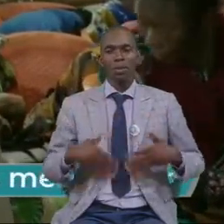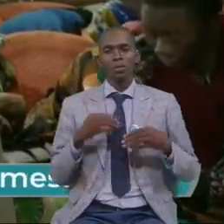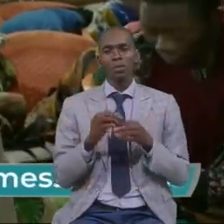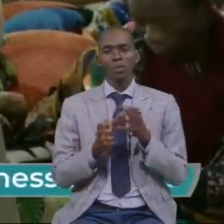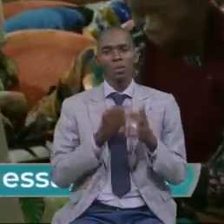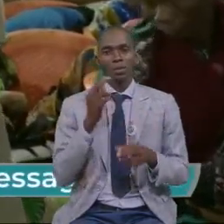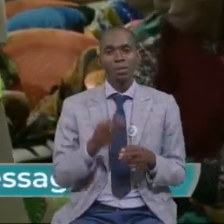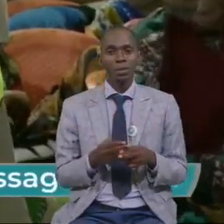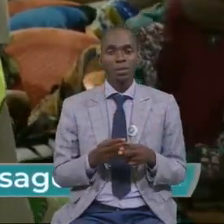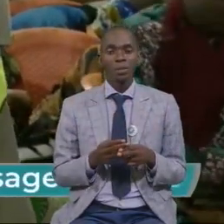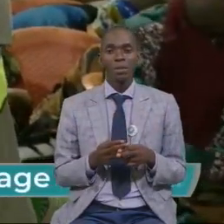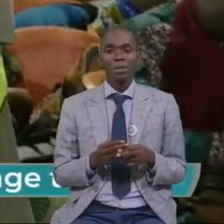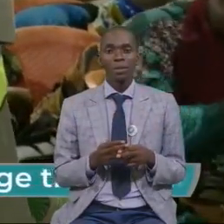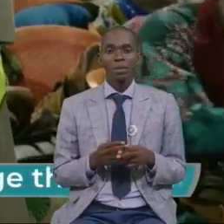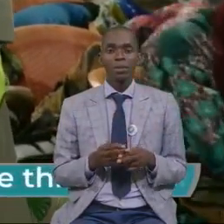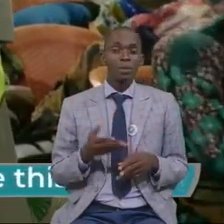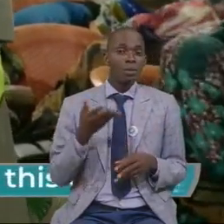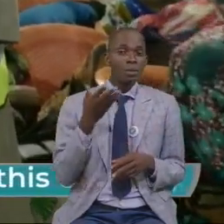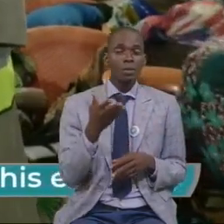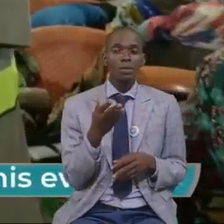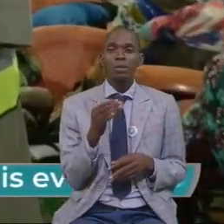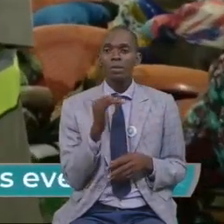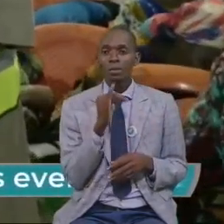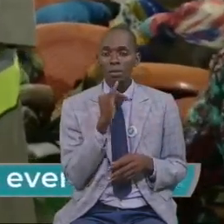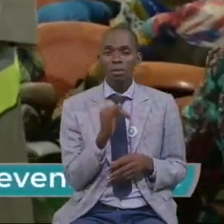There's a singular prayer you want to pray as you are bowing your heads